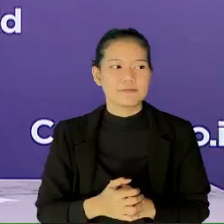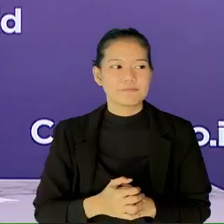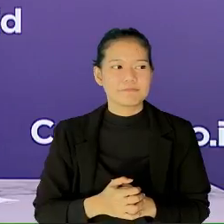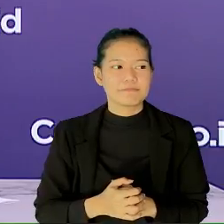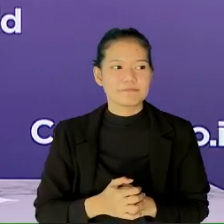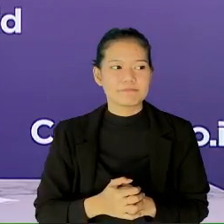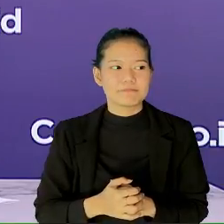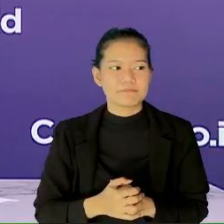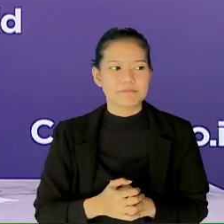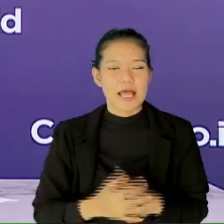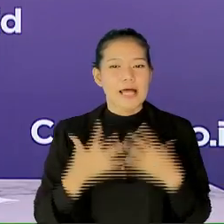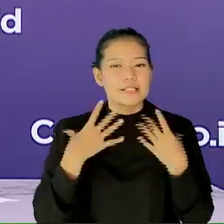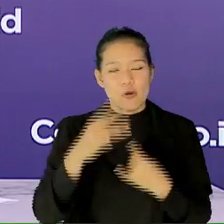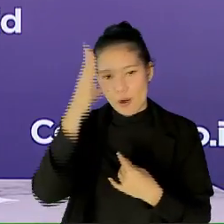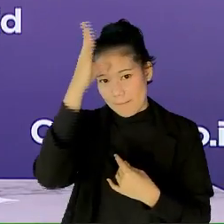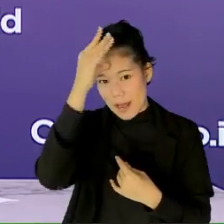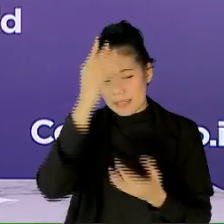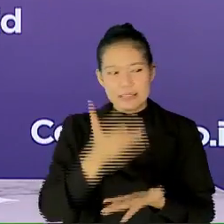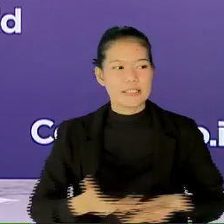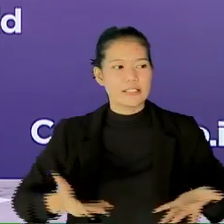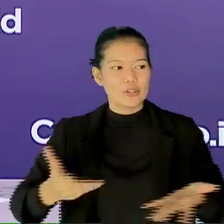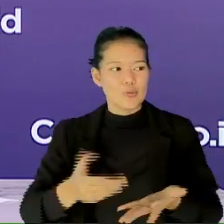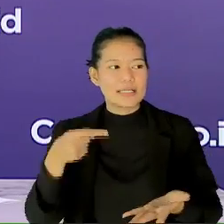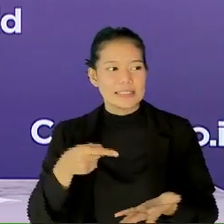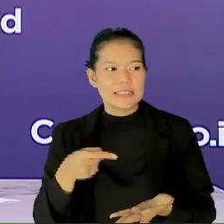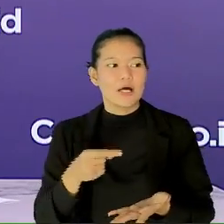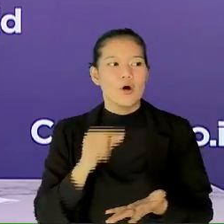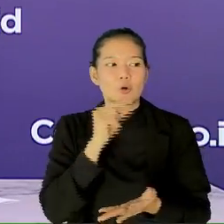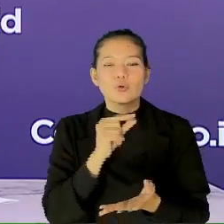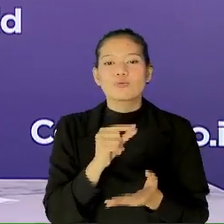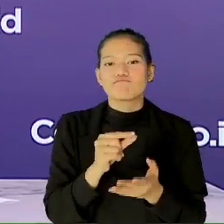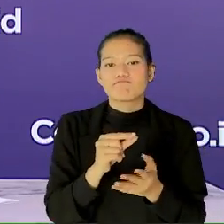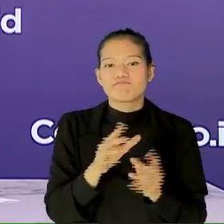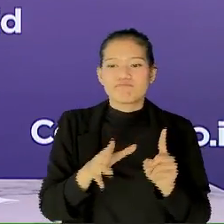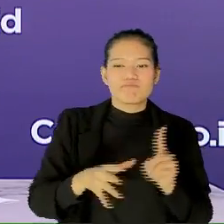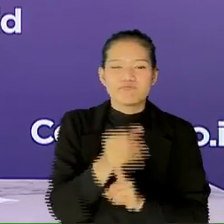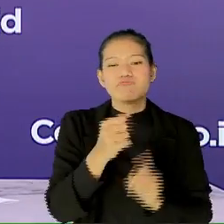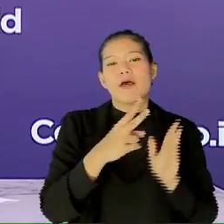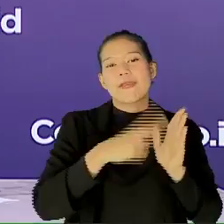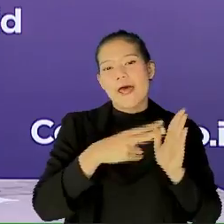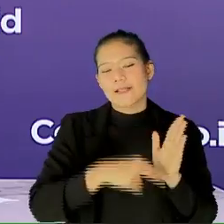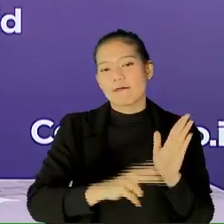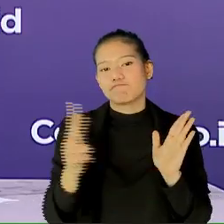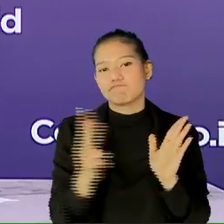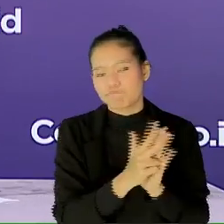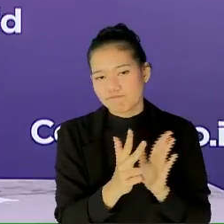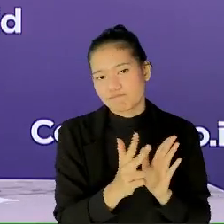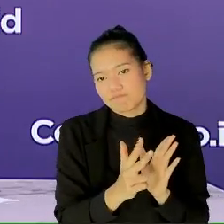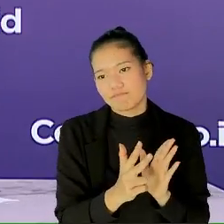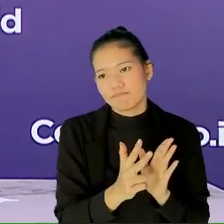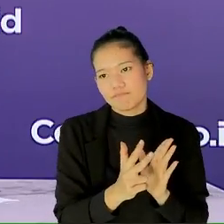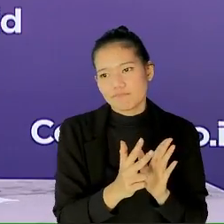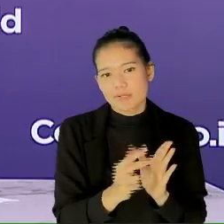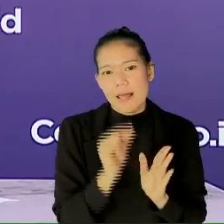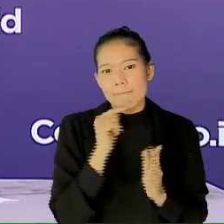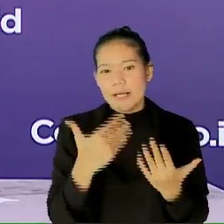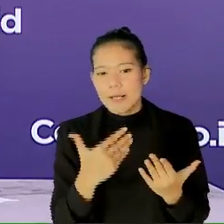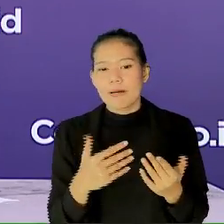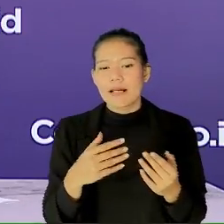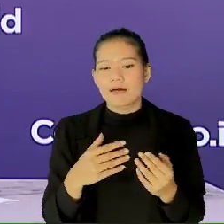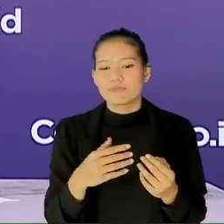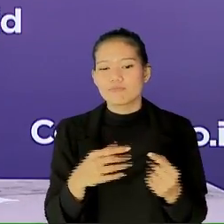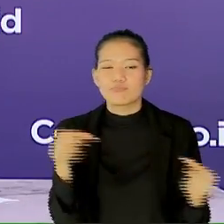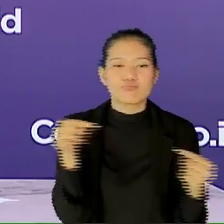for PPKM in the Java-Bali region in order to achieve valid data for determining the right